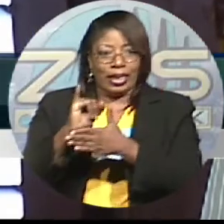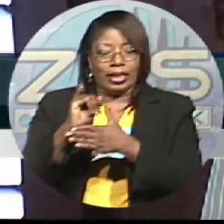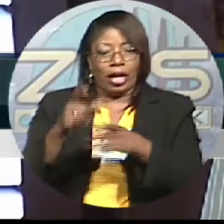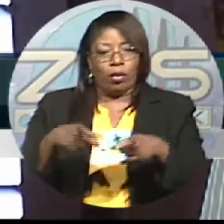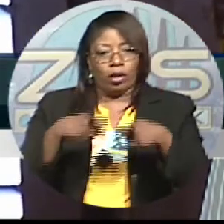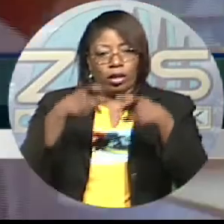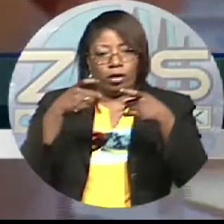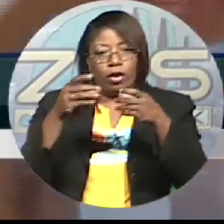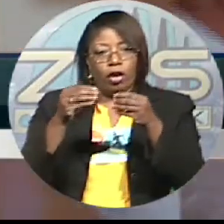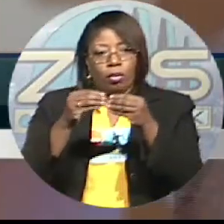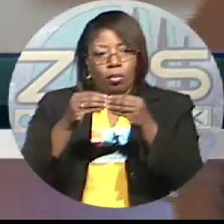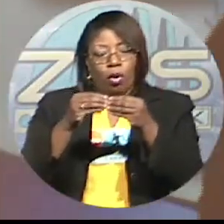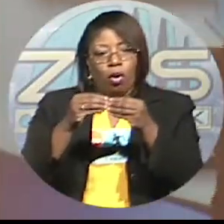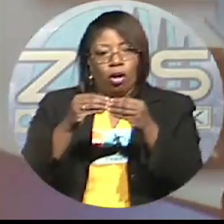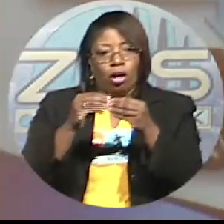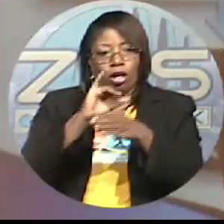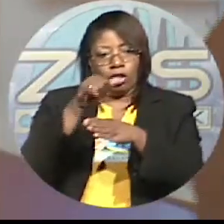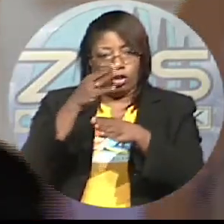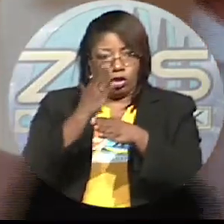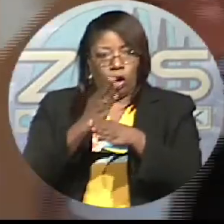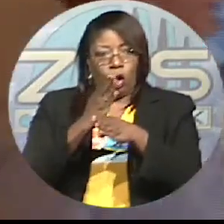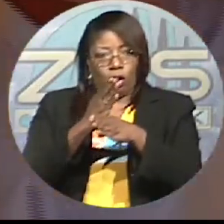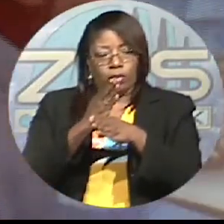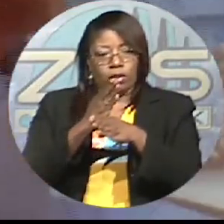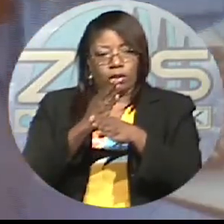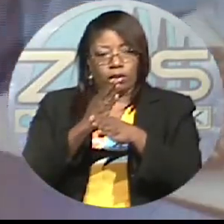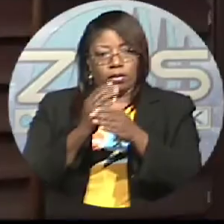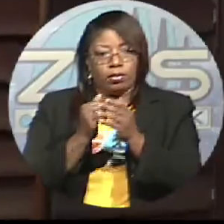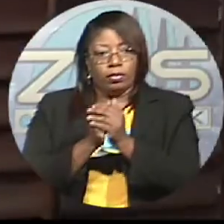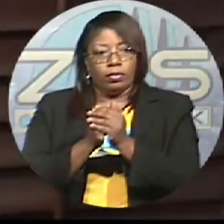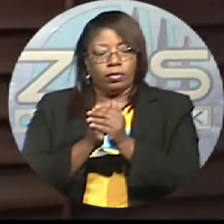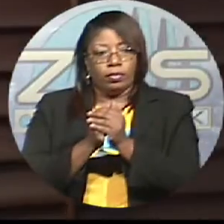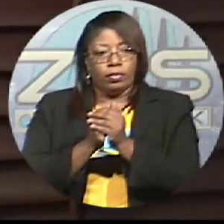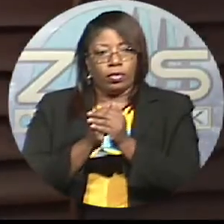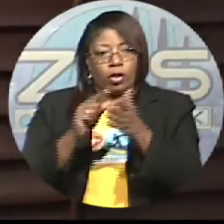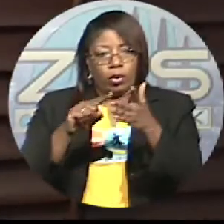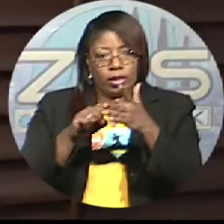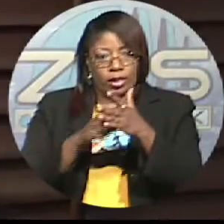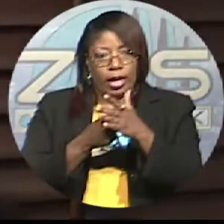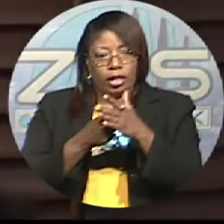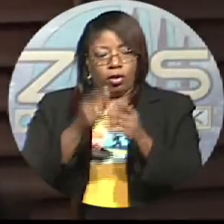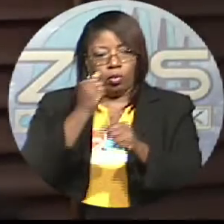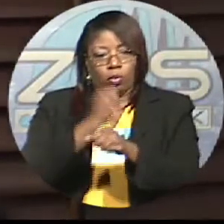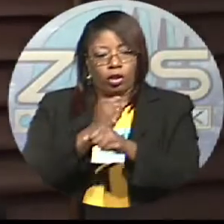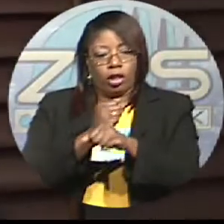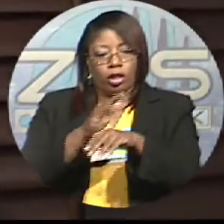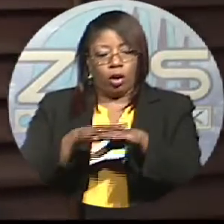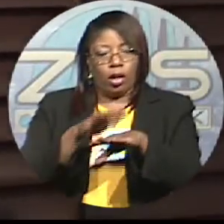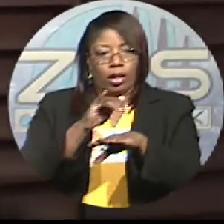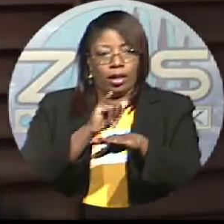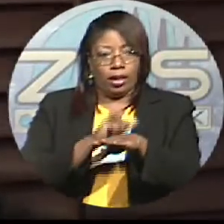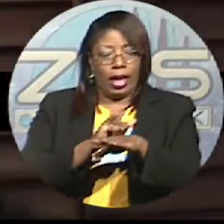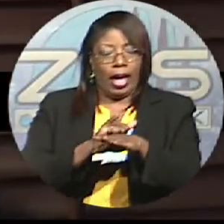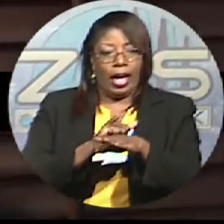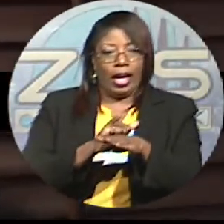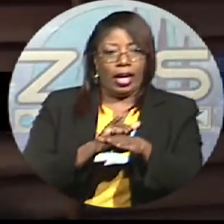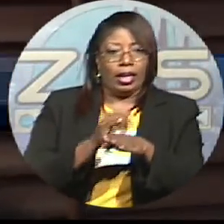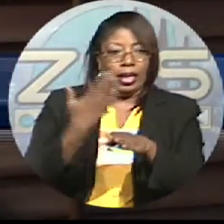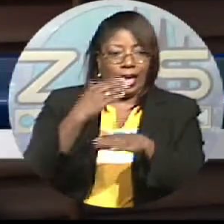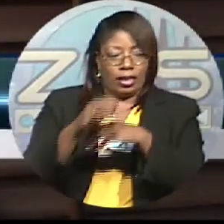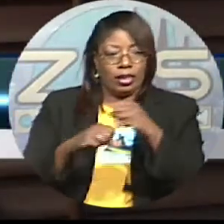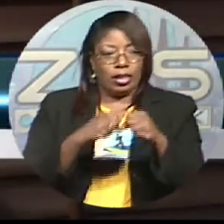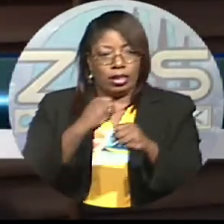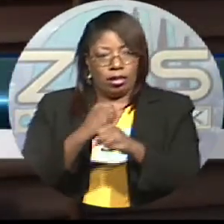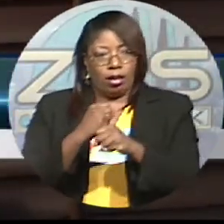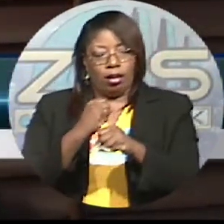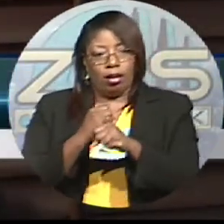jobs and recycling benefits. We started working on that late last year. We aim to have waste going over